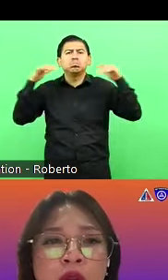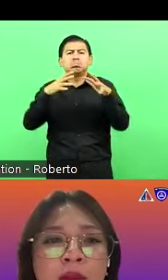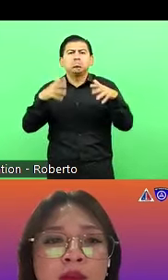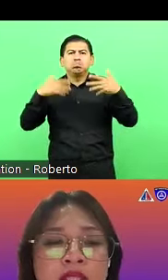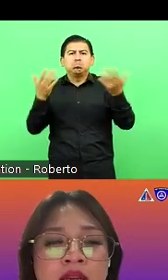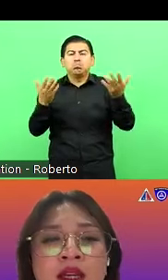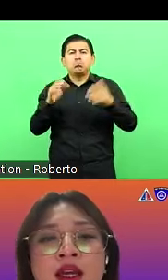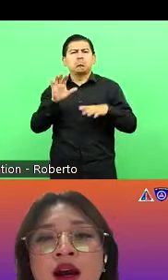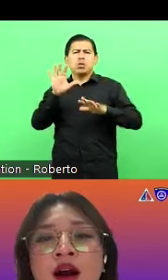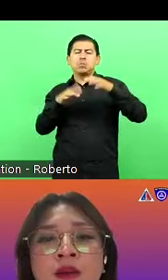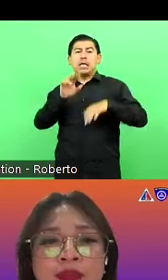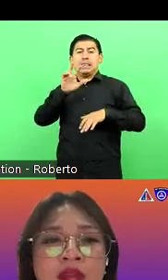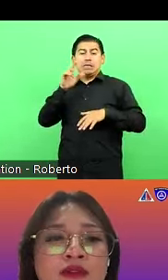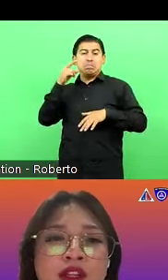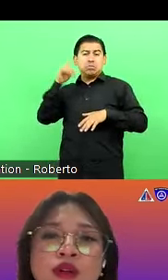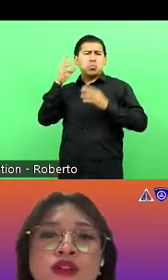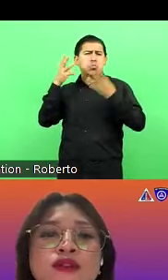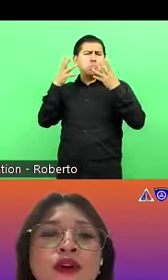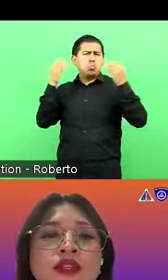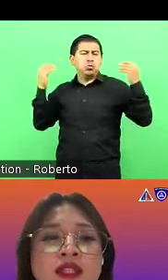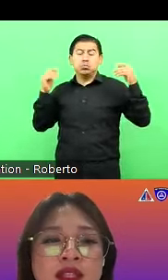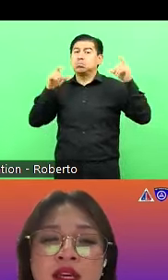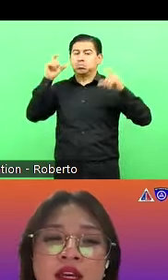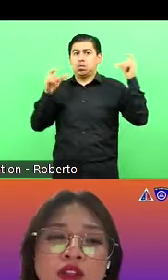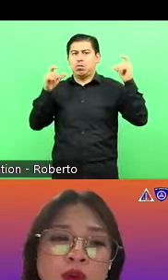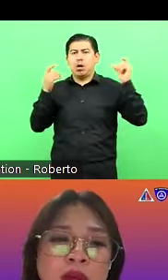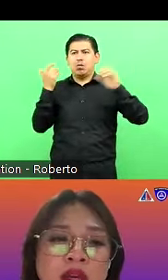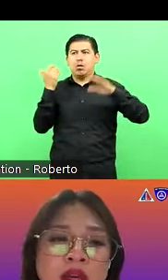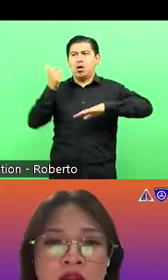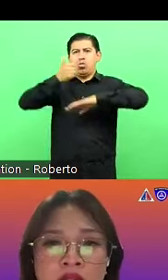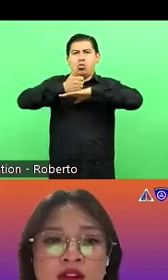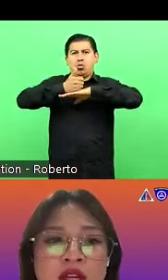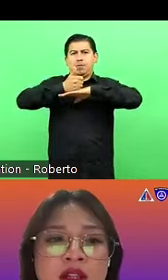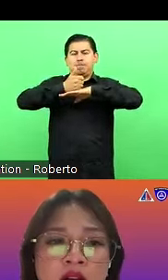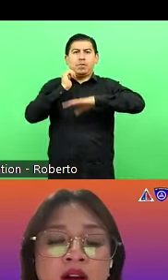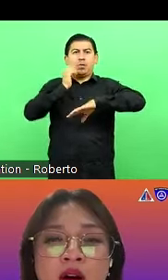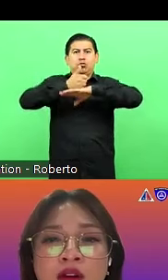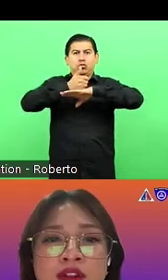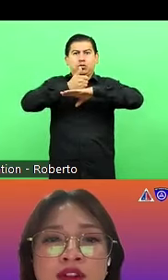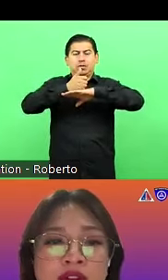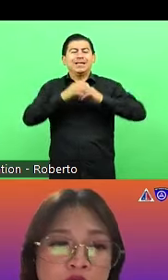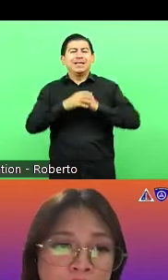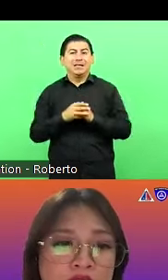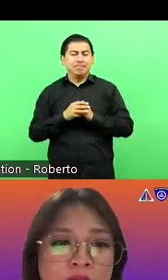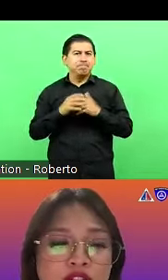Joy Belmonte, envisions for the city to be the green lung of the